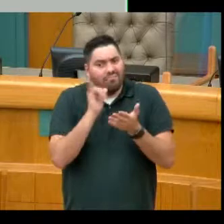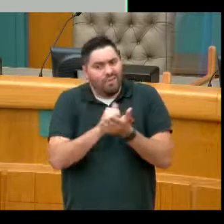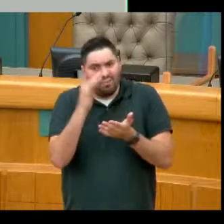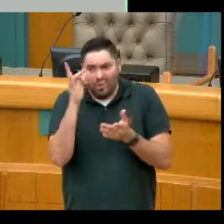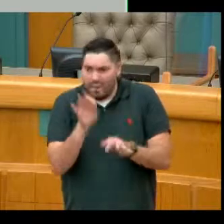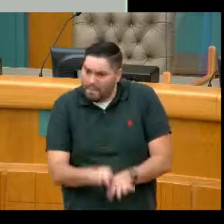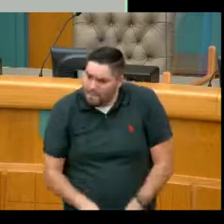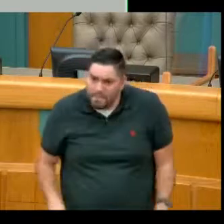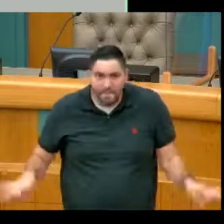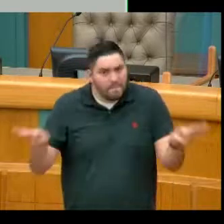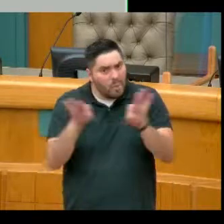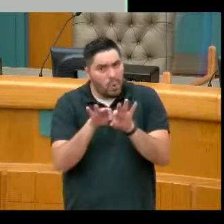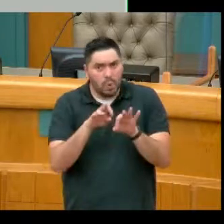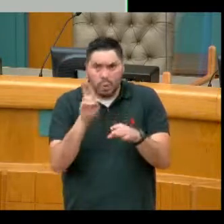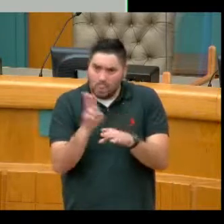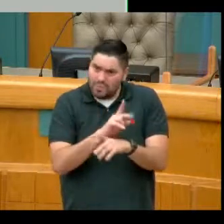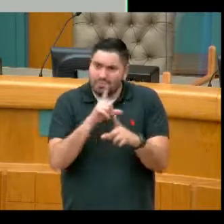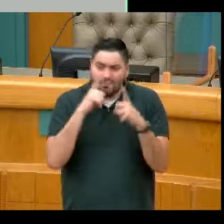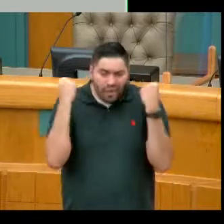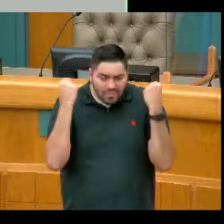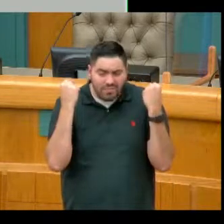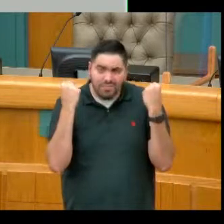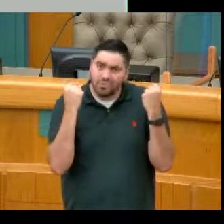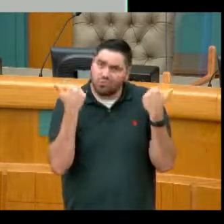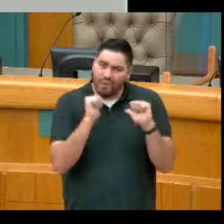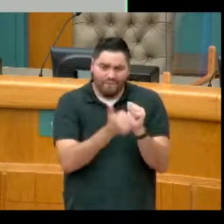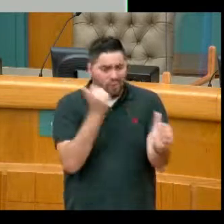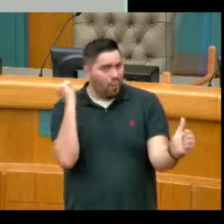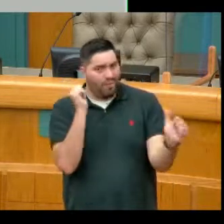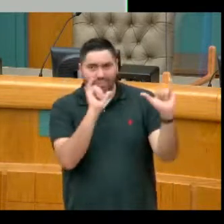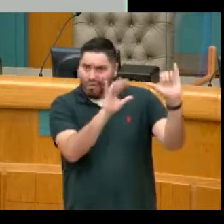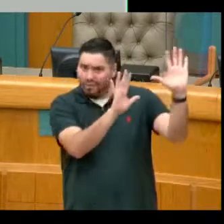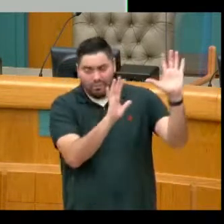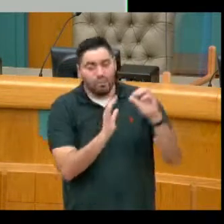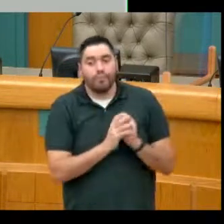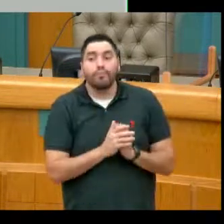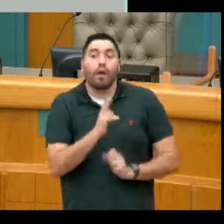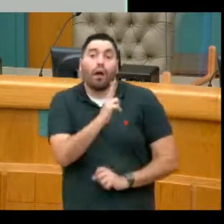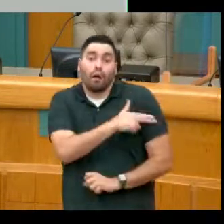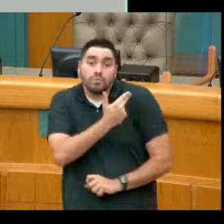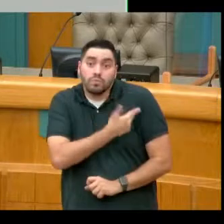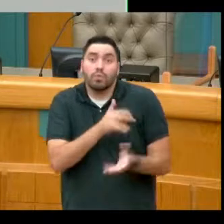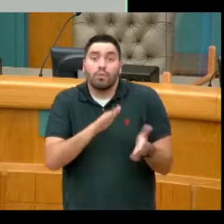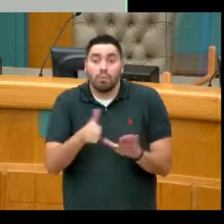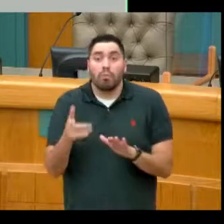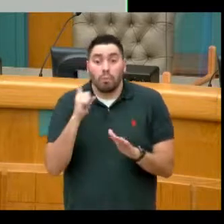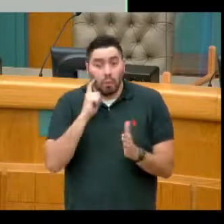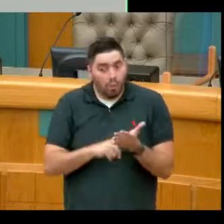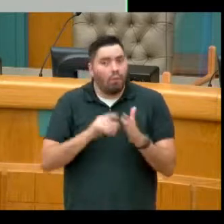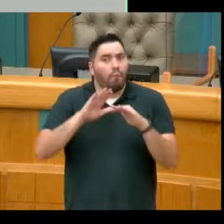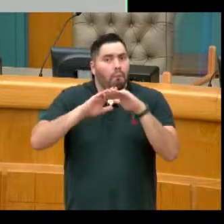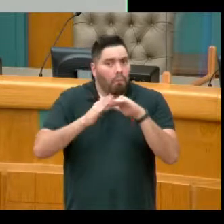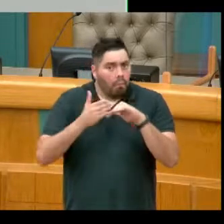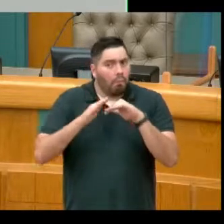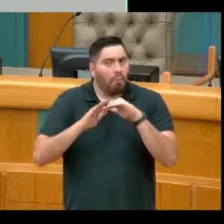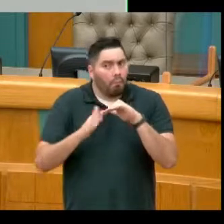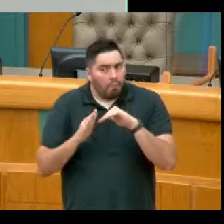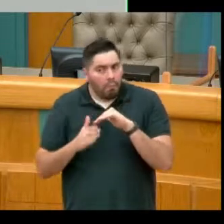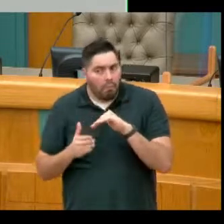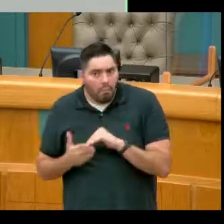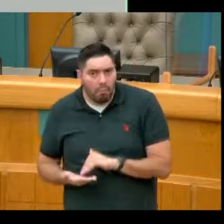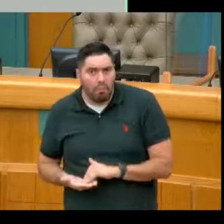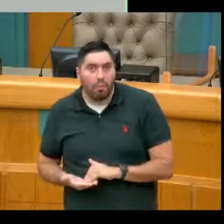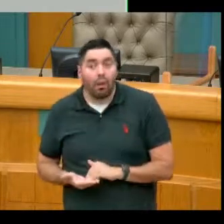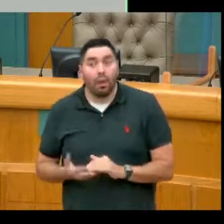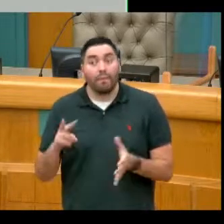Northwest Texas, but they went through a summer spike too. And now they're in their next spike. They're in their fall spike already. So this